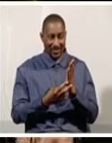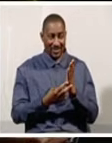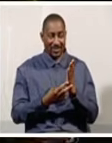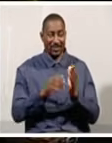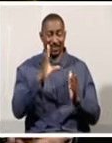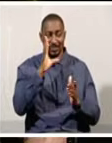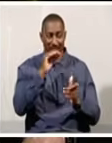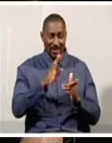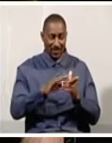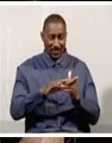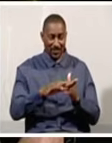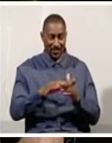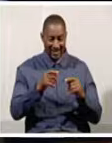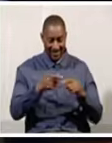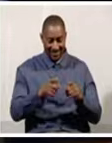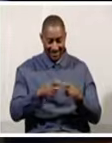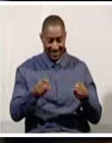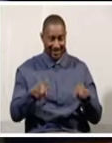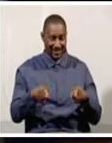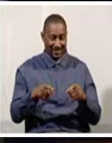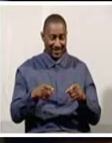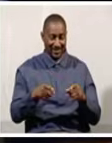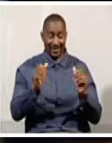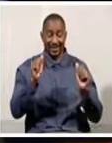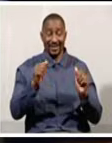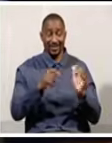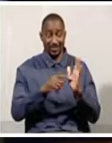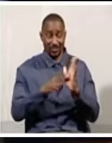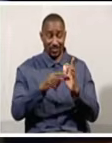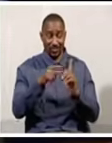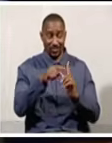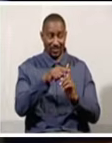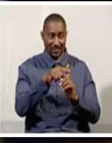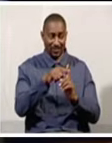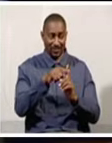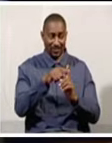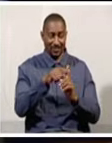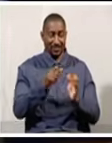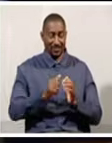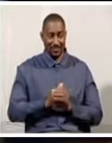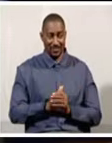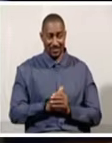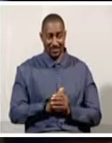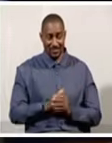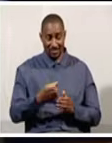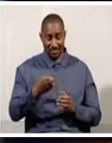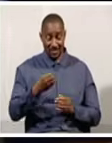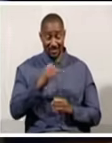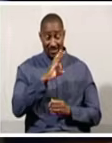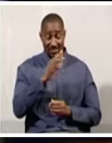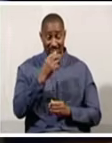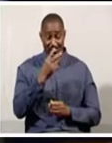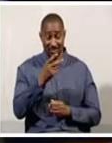cetera, et cetera, and how people are. But it also highlights the positives. We were also giving credit where it's due. However, we were